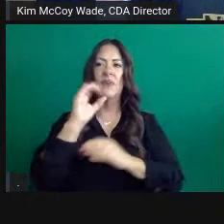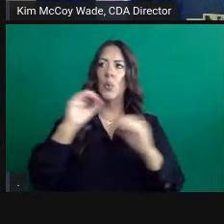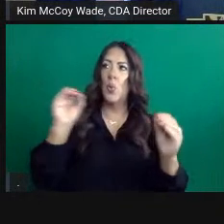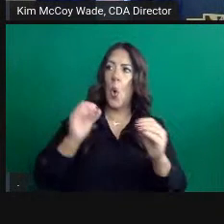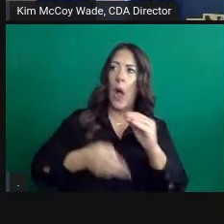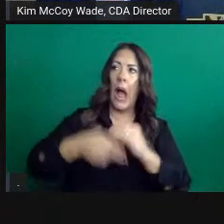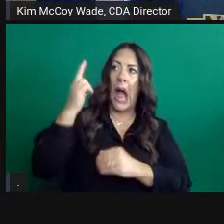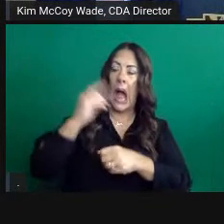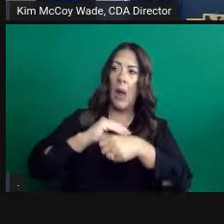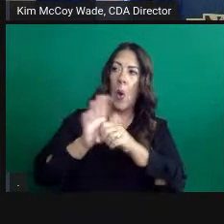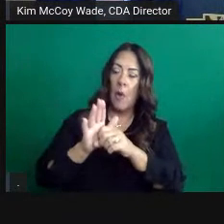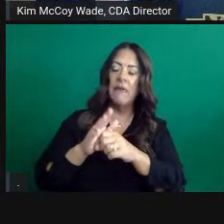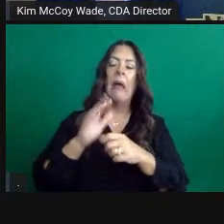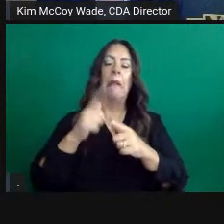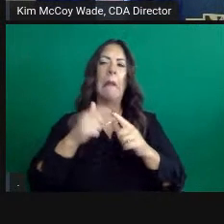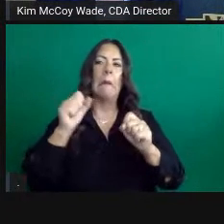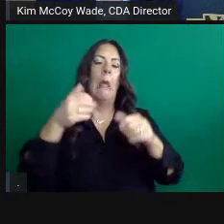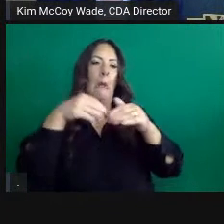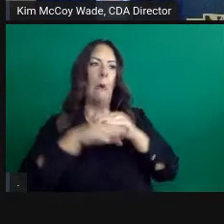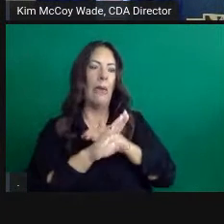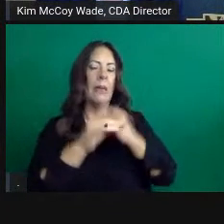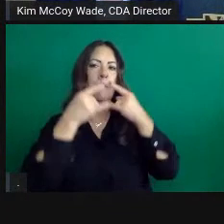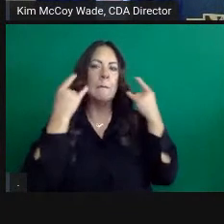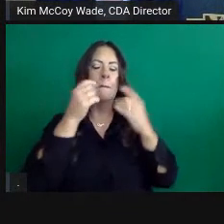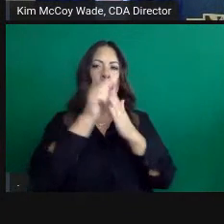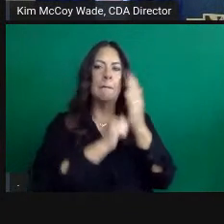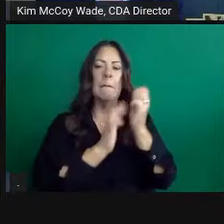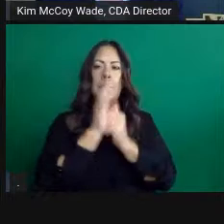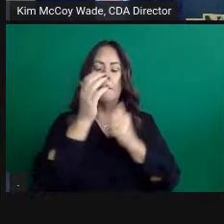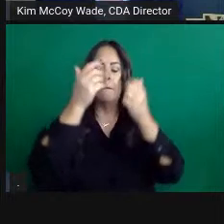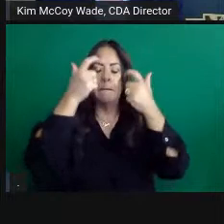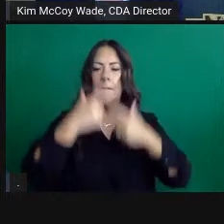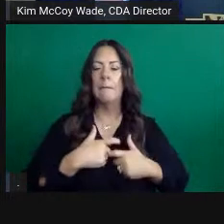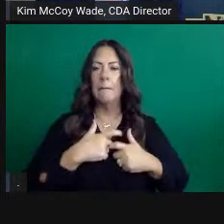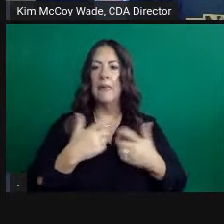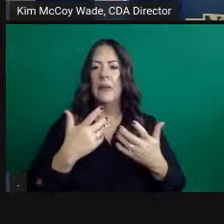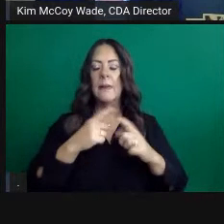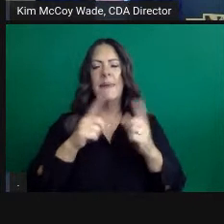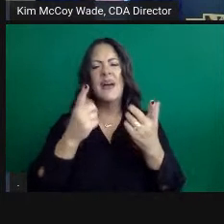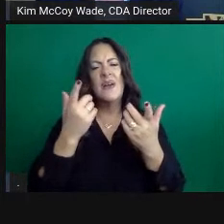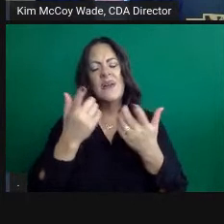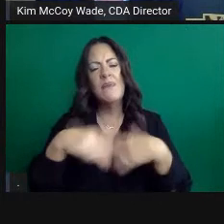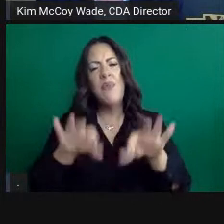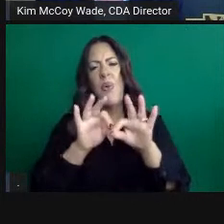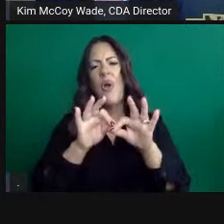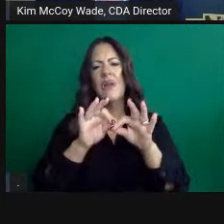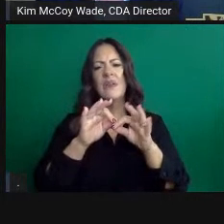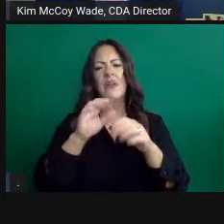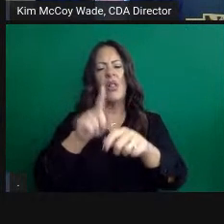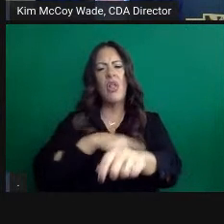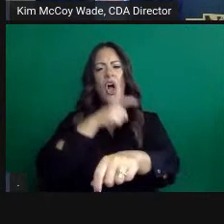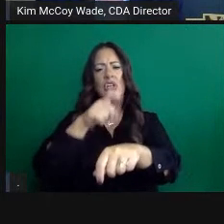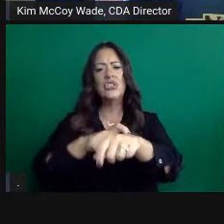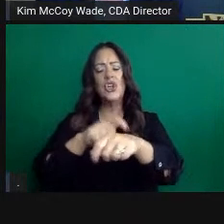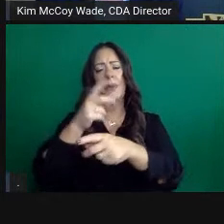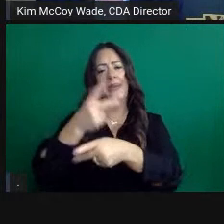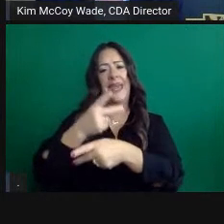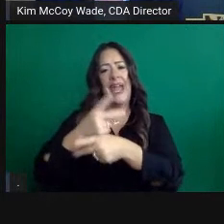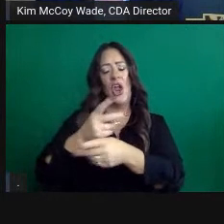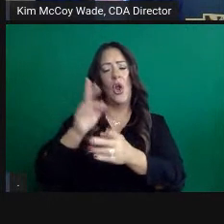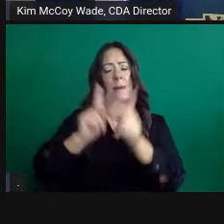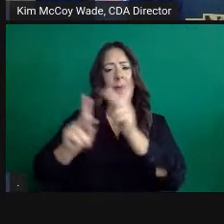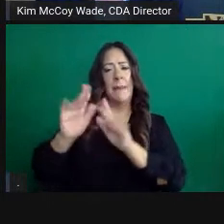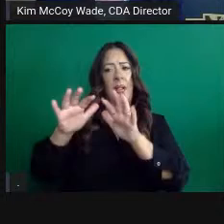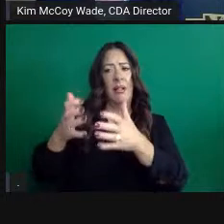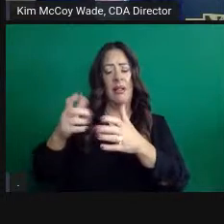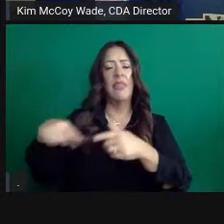the significant surge, it's gotten tough again. We want to lift up the work, the long-term care ombuds who are returning